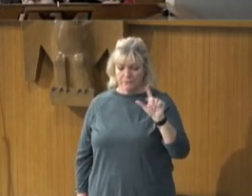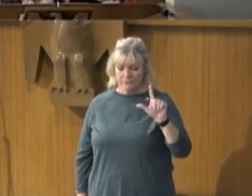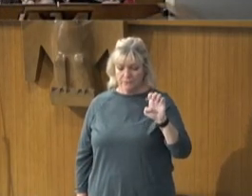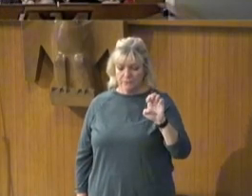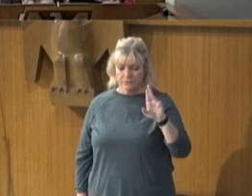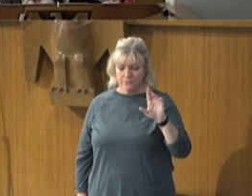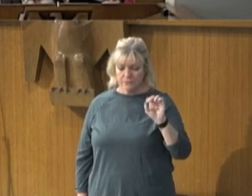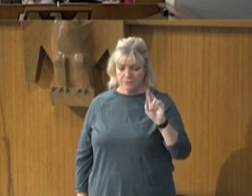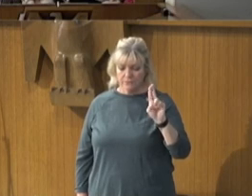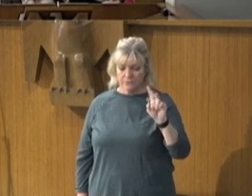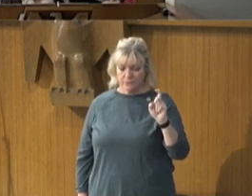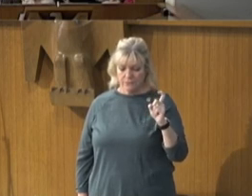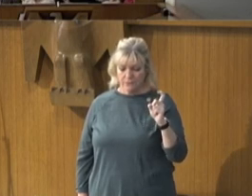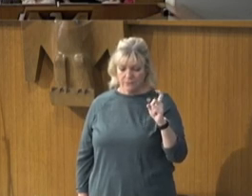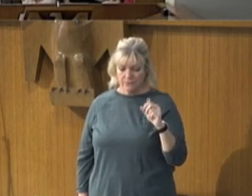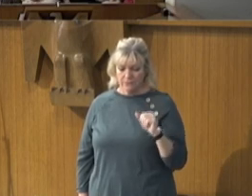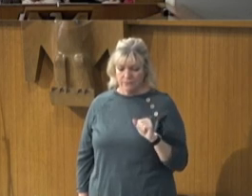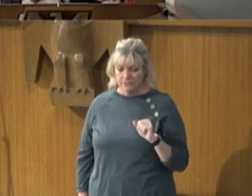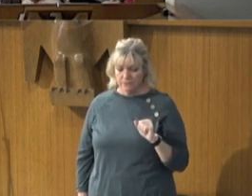John LaRue.